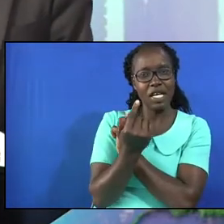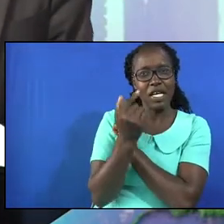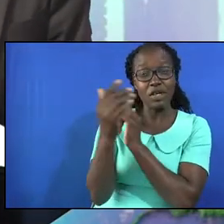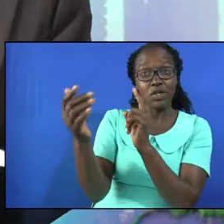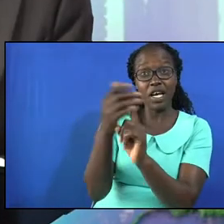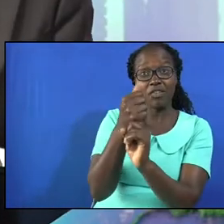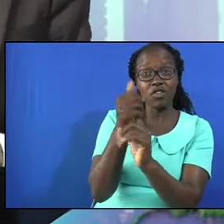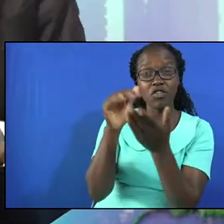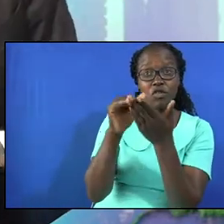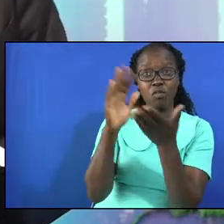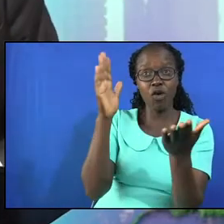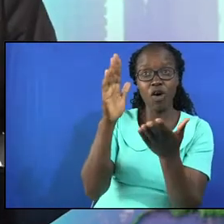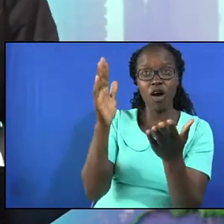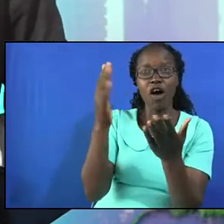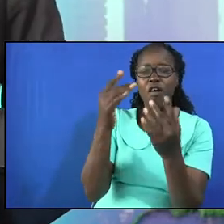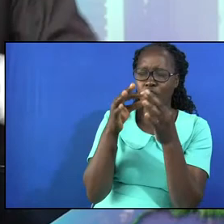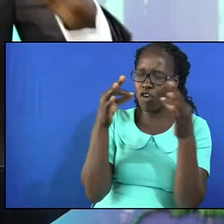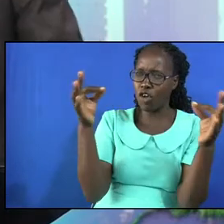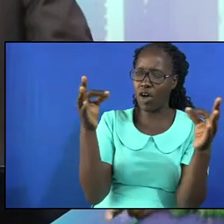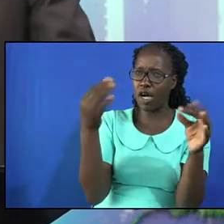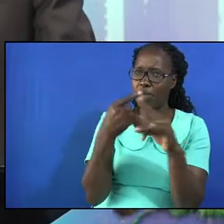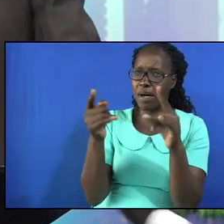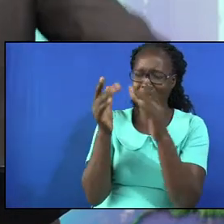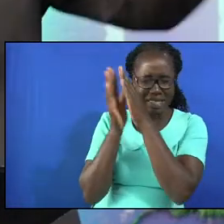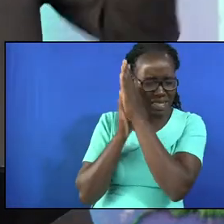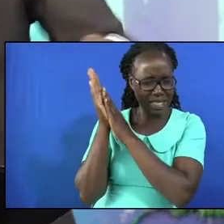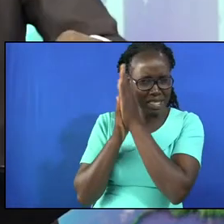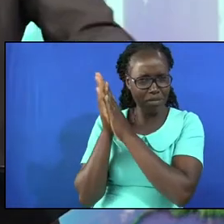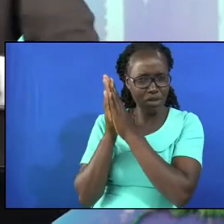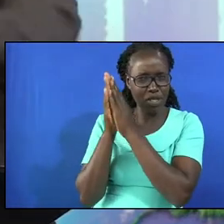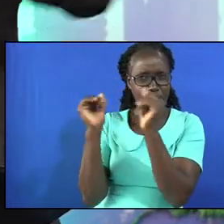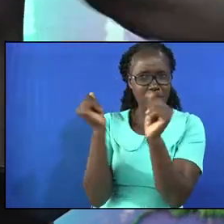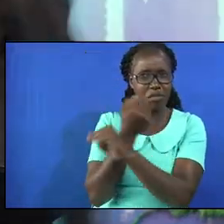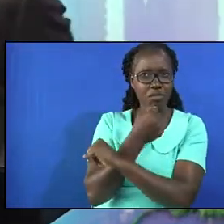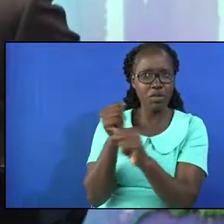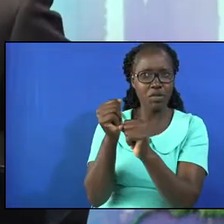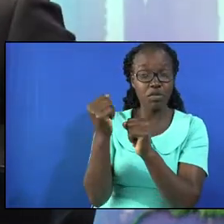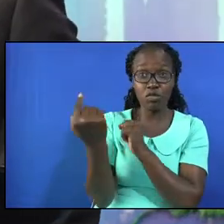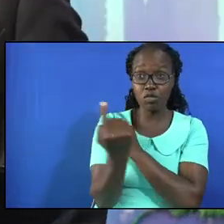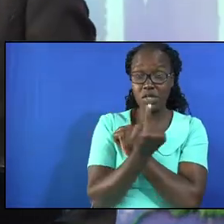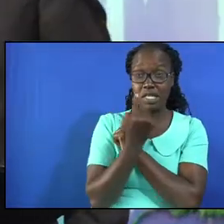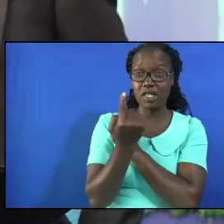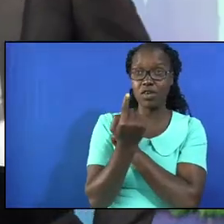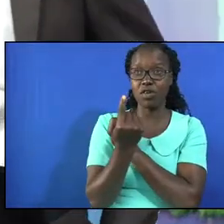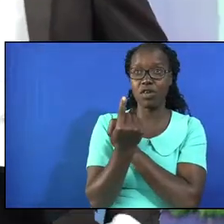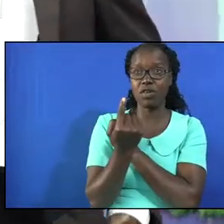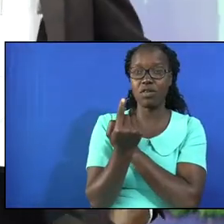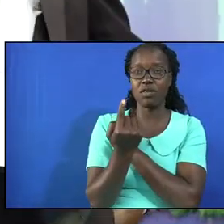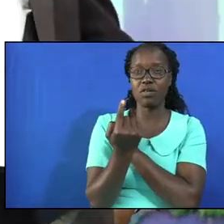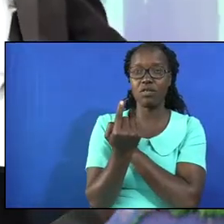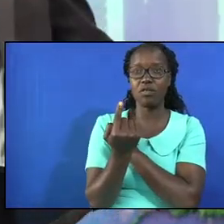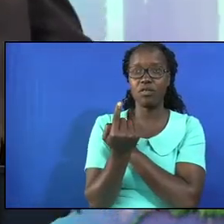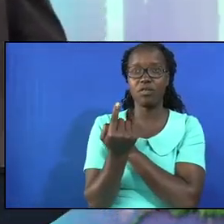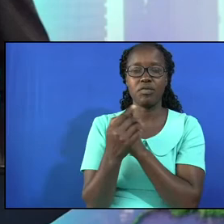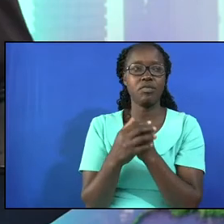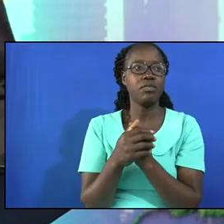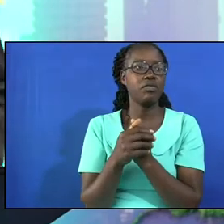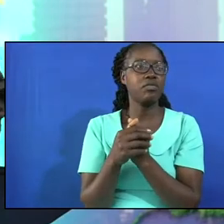have achieved more for longer. But Samson was unable to be single.